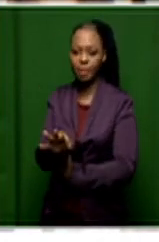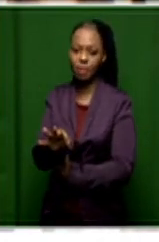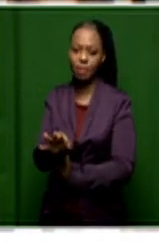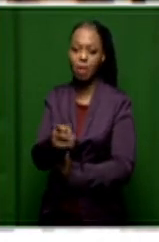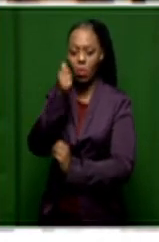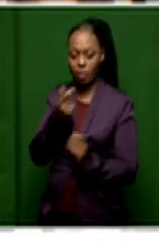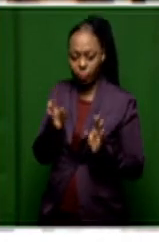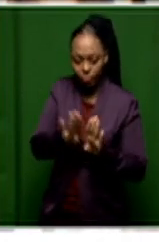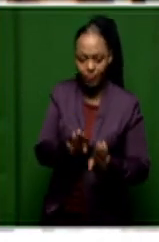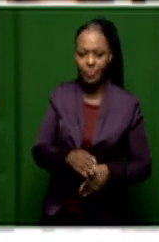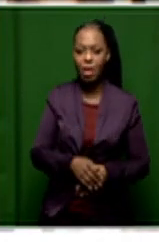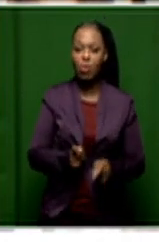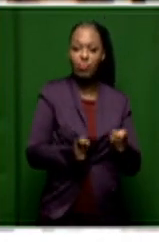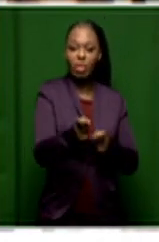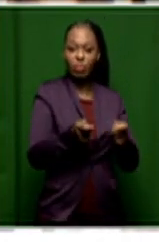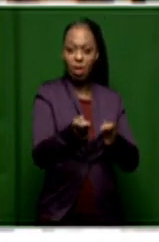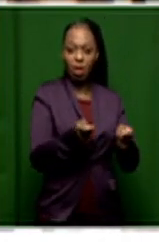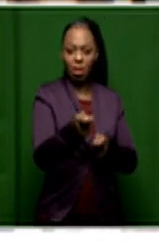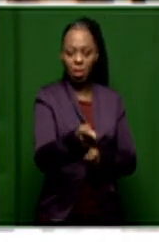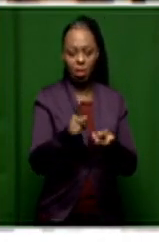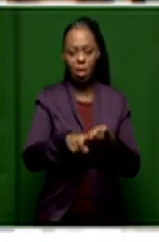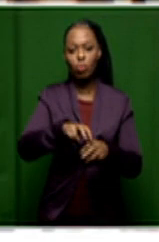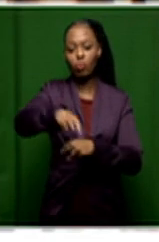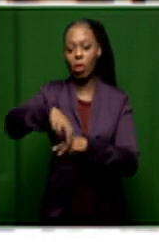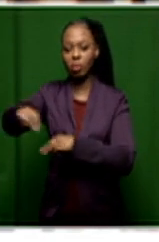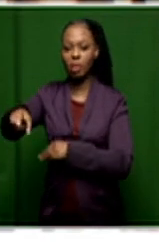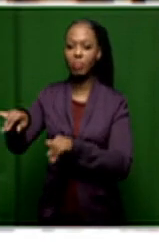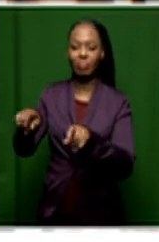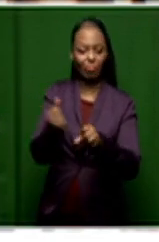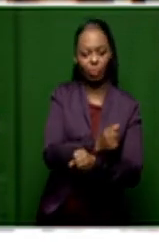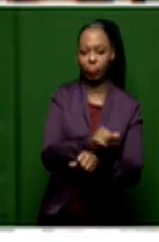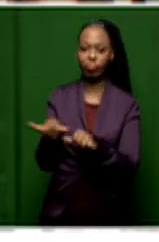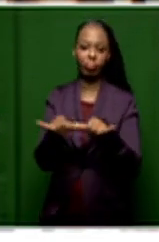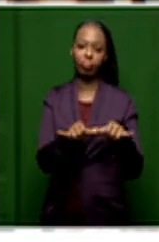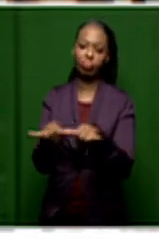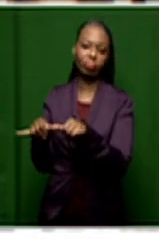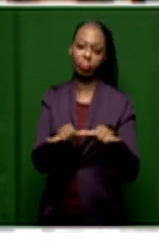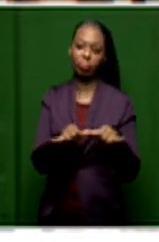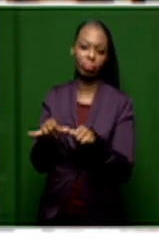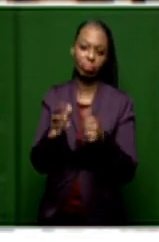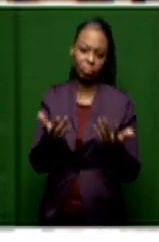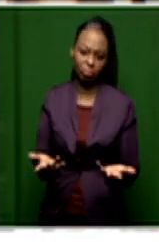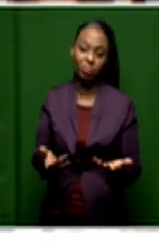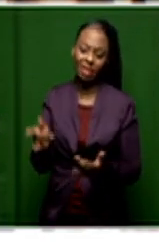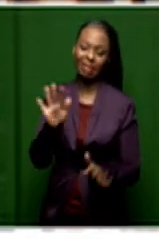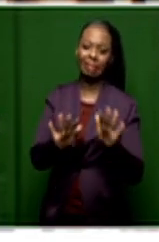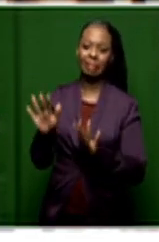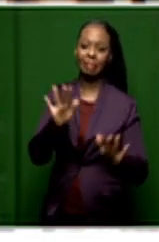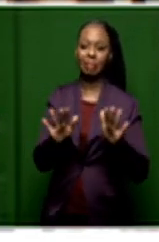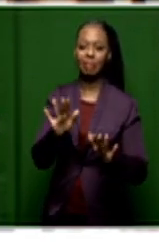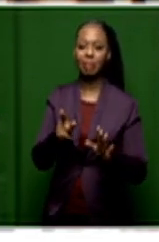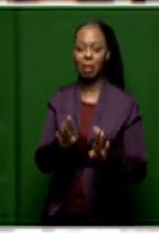Retail and tourism, similar extent. And so they were the ones that